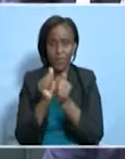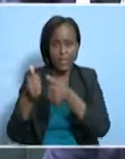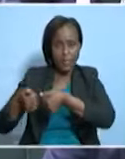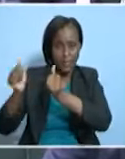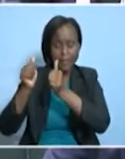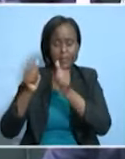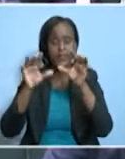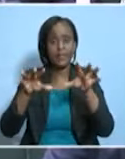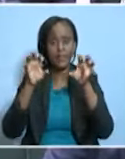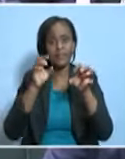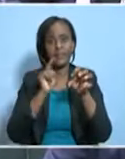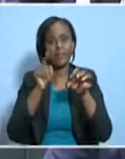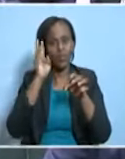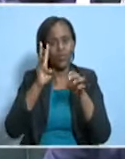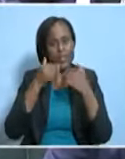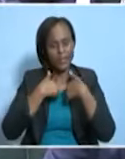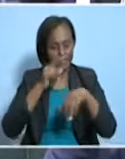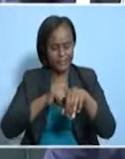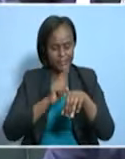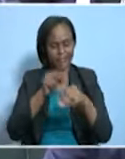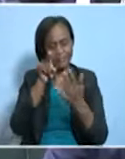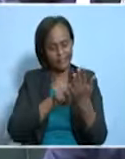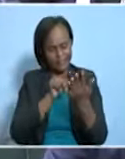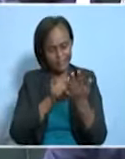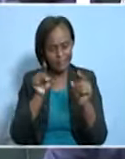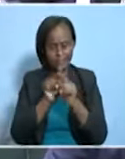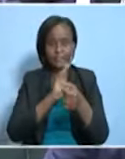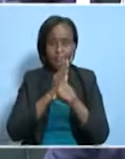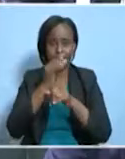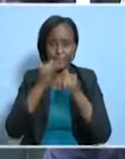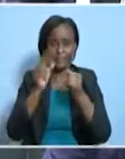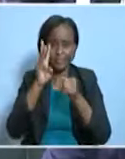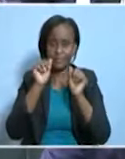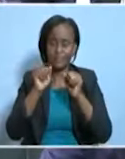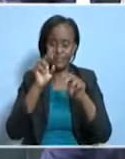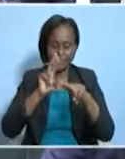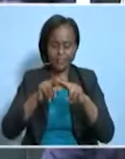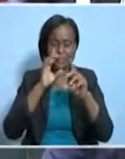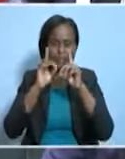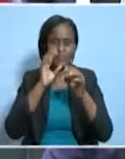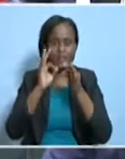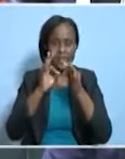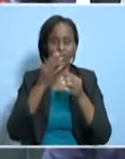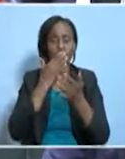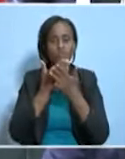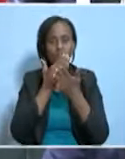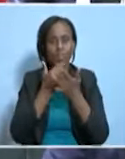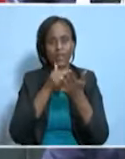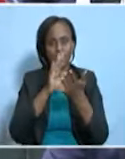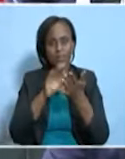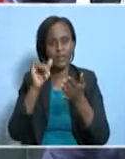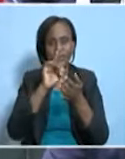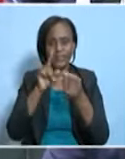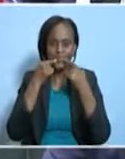themselves. Cabinet will have time to look at it, and then we can properly discuss it if it is accepted. Yeah,